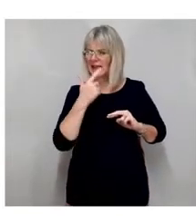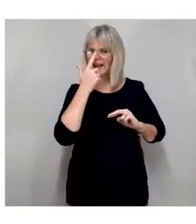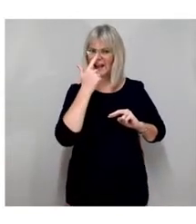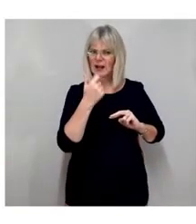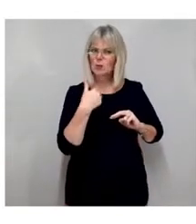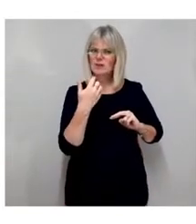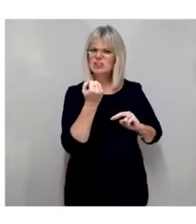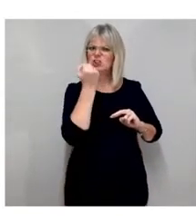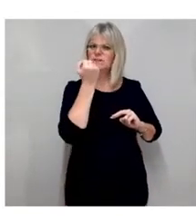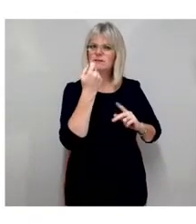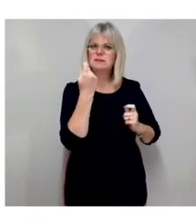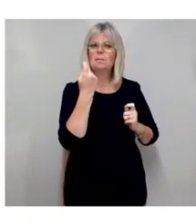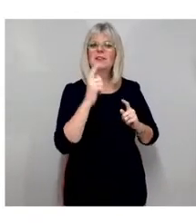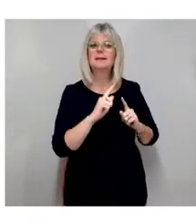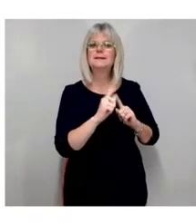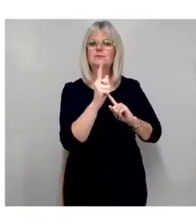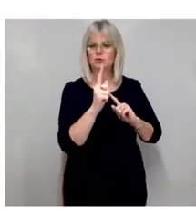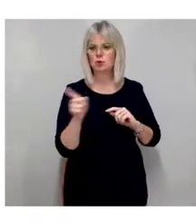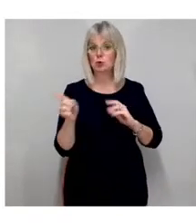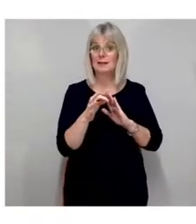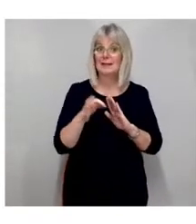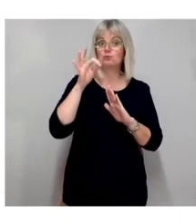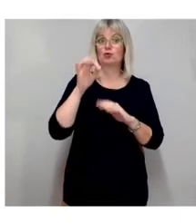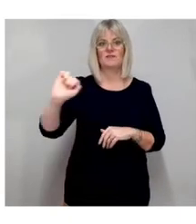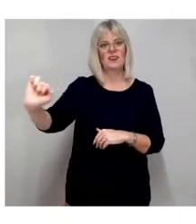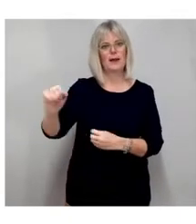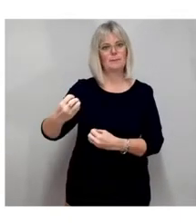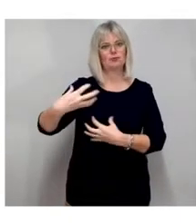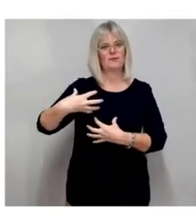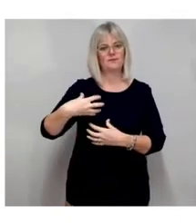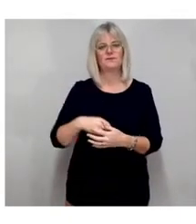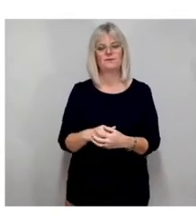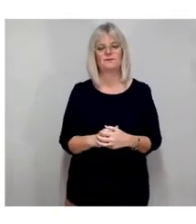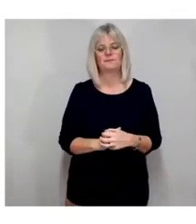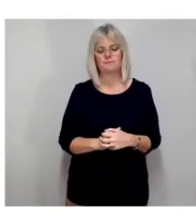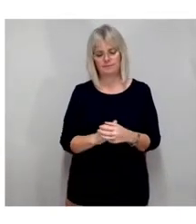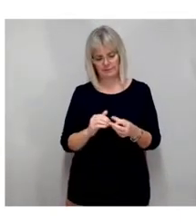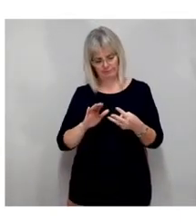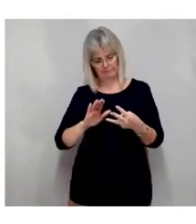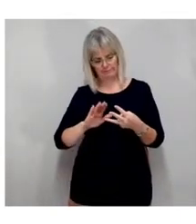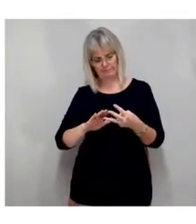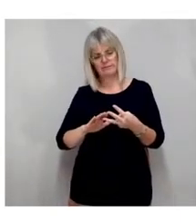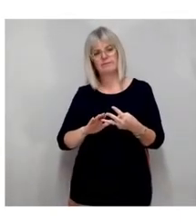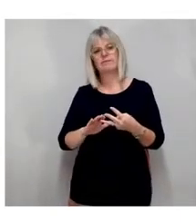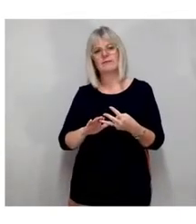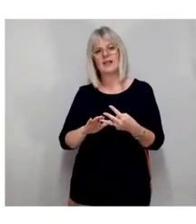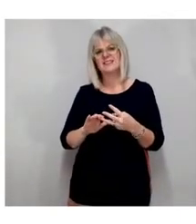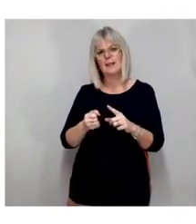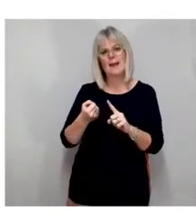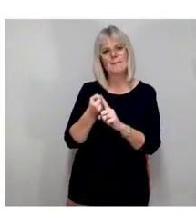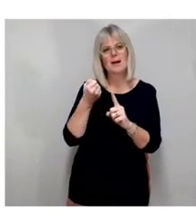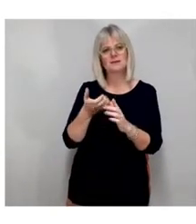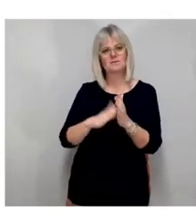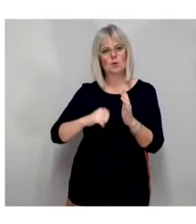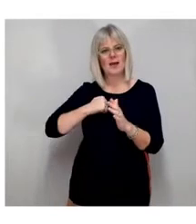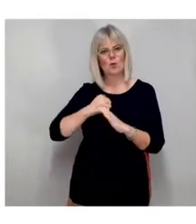it better? And then I think that for us, it's really about the impact of our work. As you mentioned, we are in some way, creatively or through our